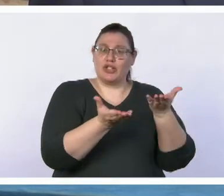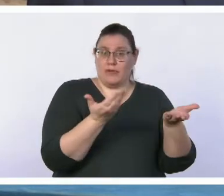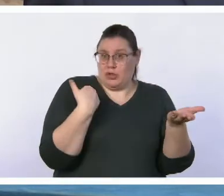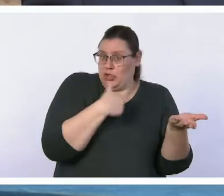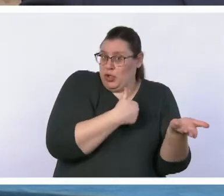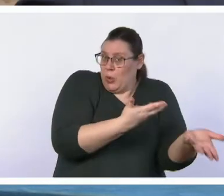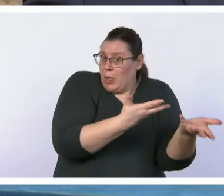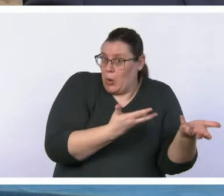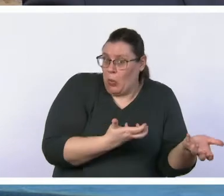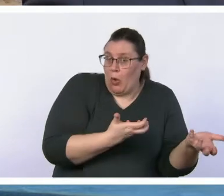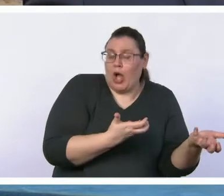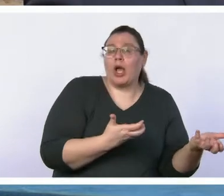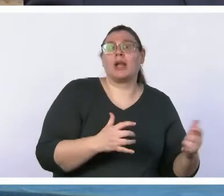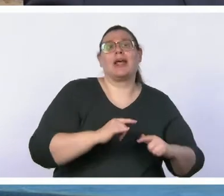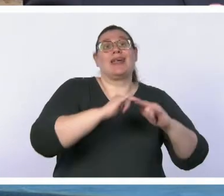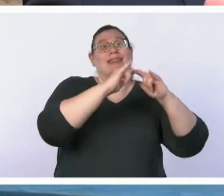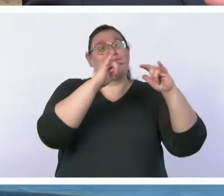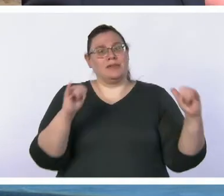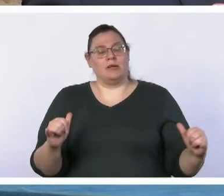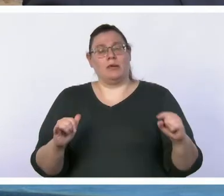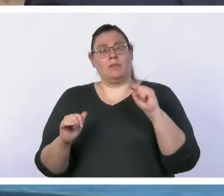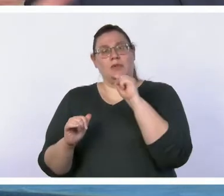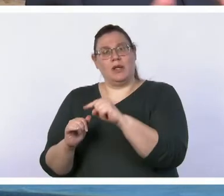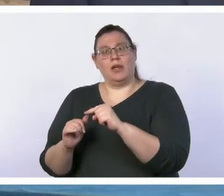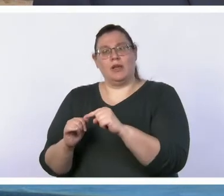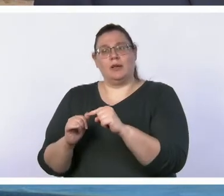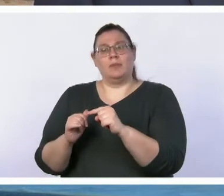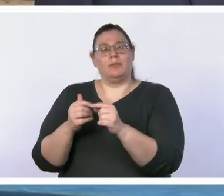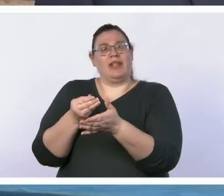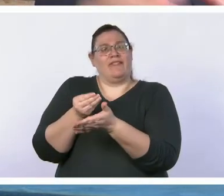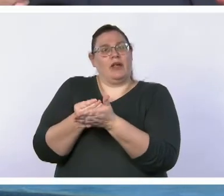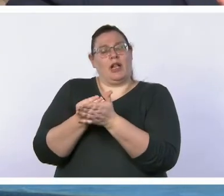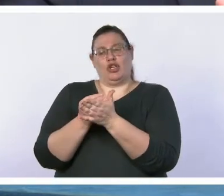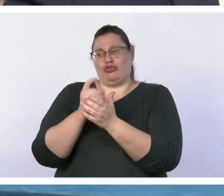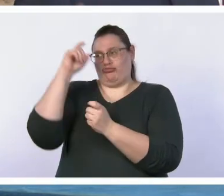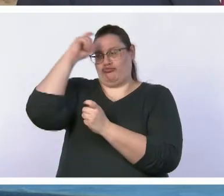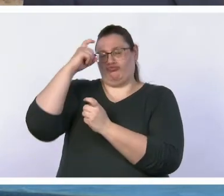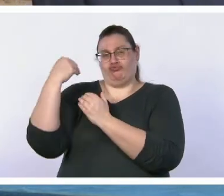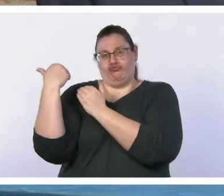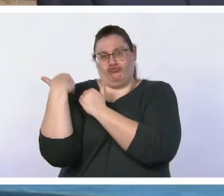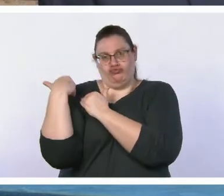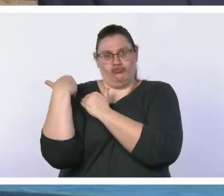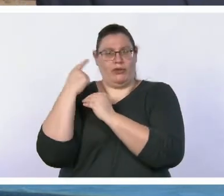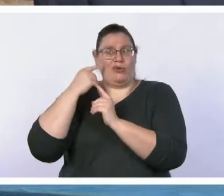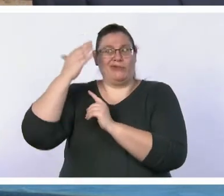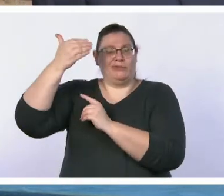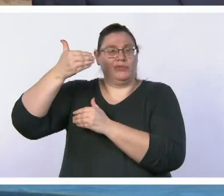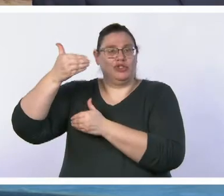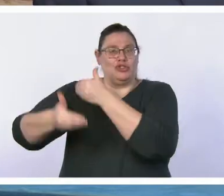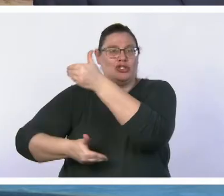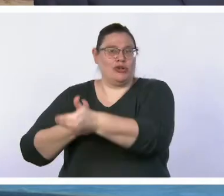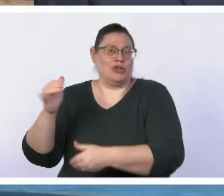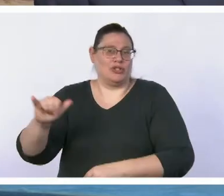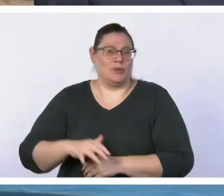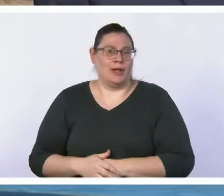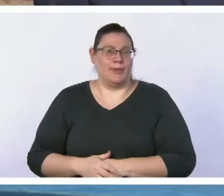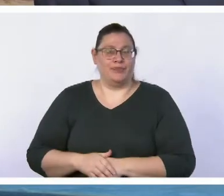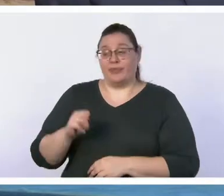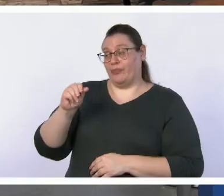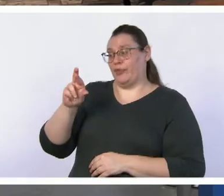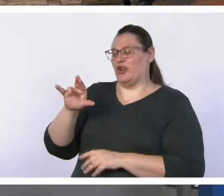want to deliver while still maintaining the kind of financial responsibility that we have to future generations as well. Okay, and